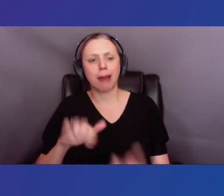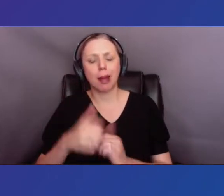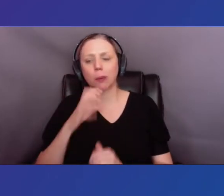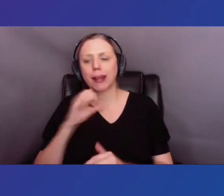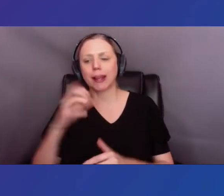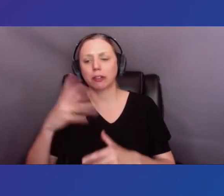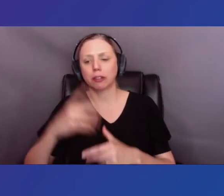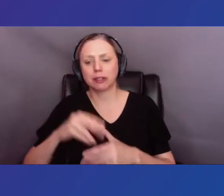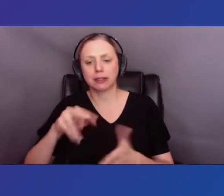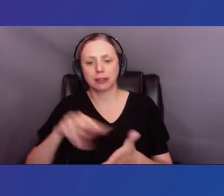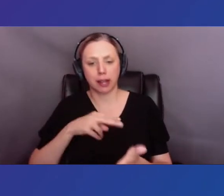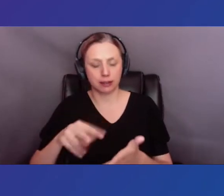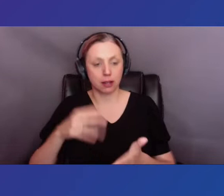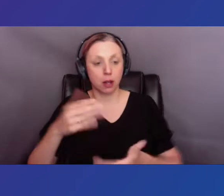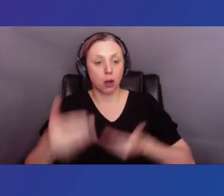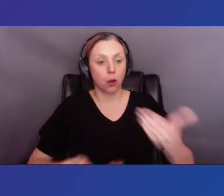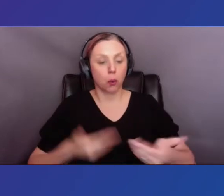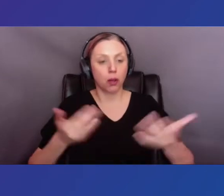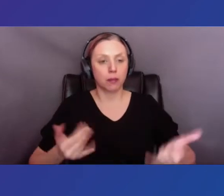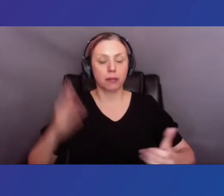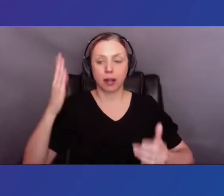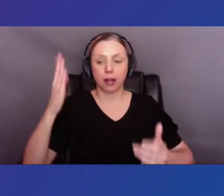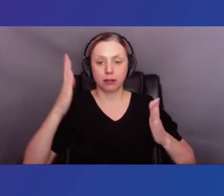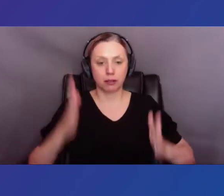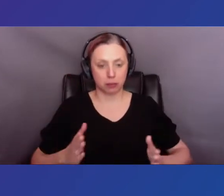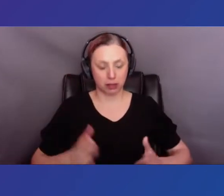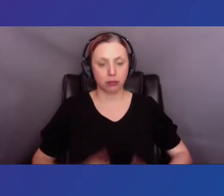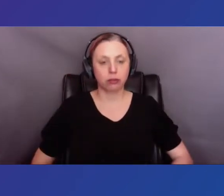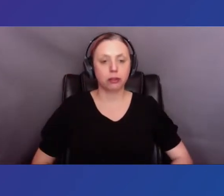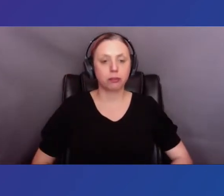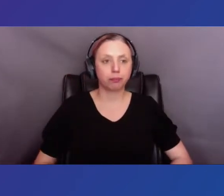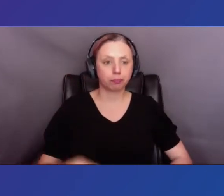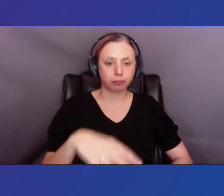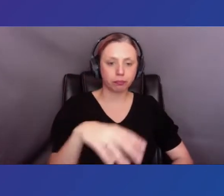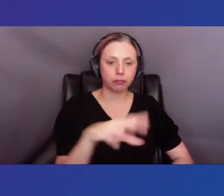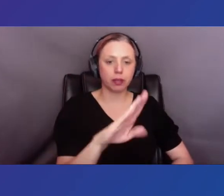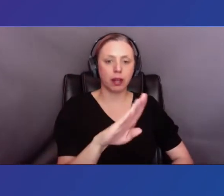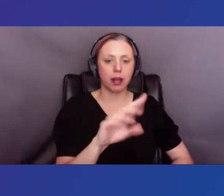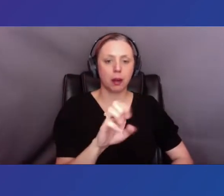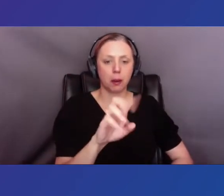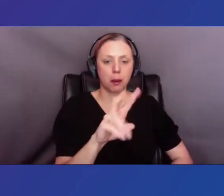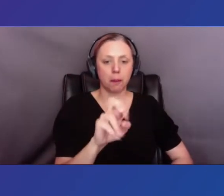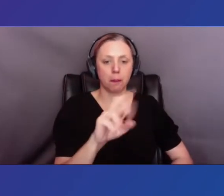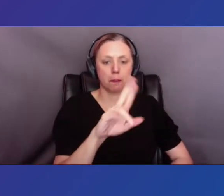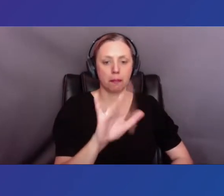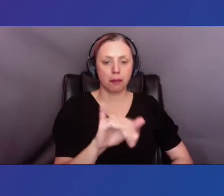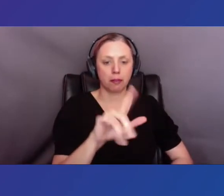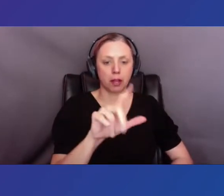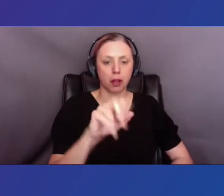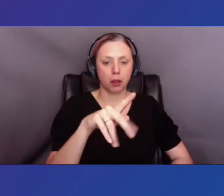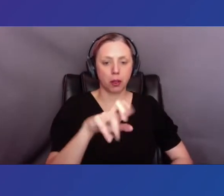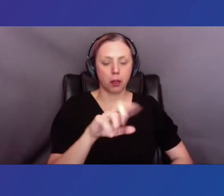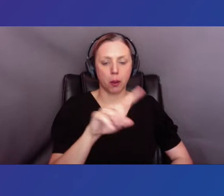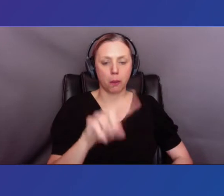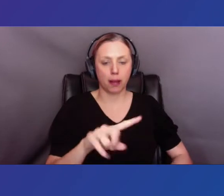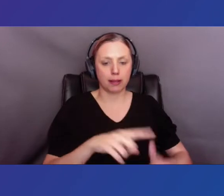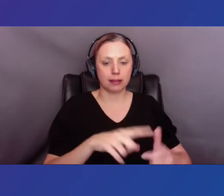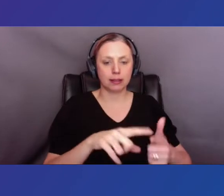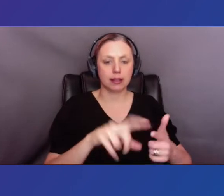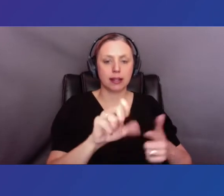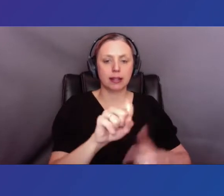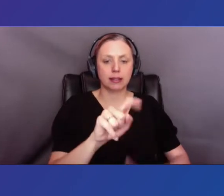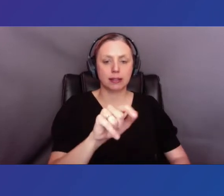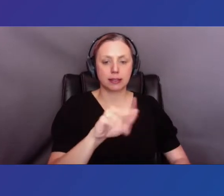welcome our speakers, Beverly Lopez, Stacie Webster, Alexandra, Makeda